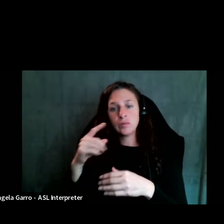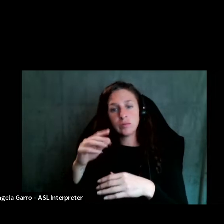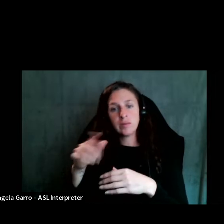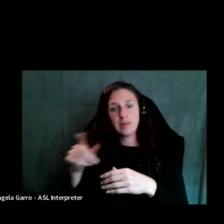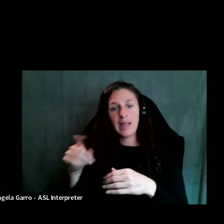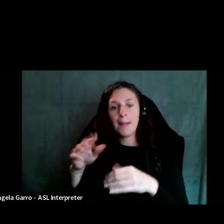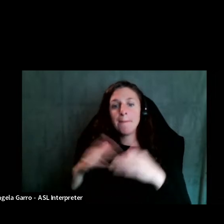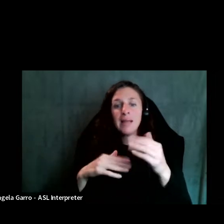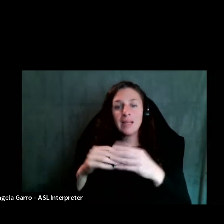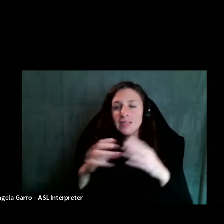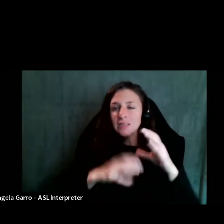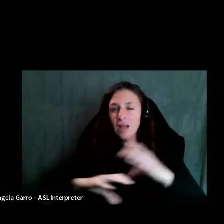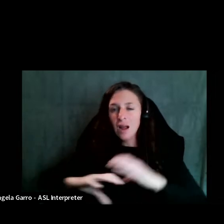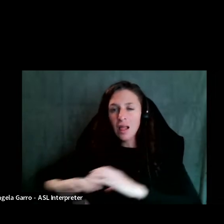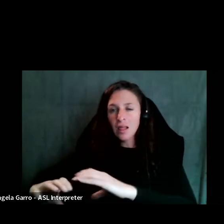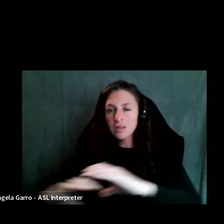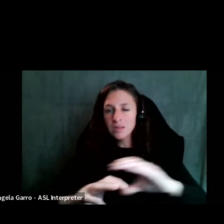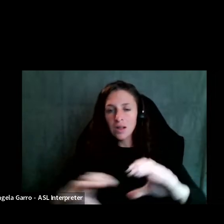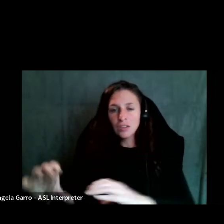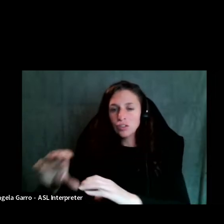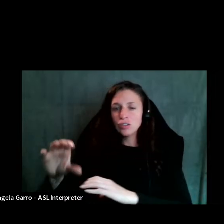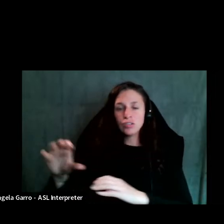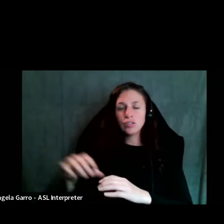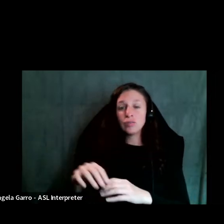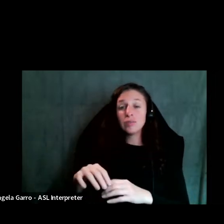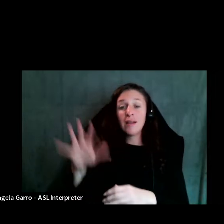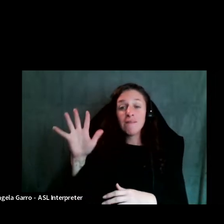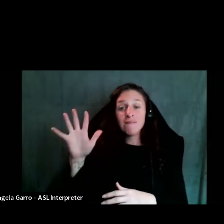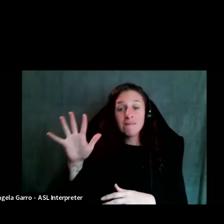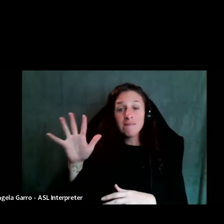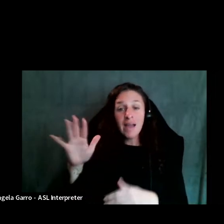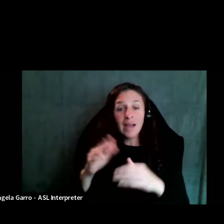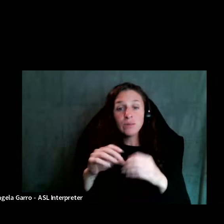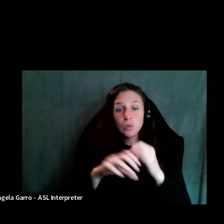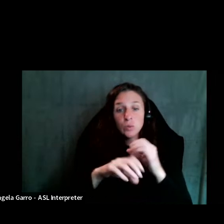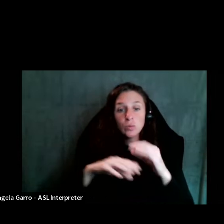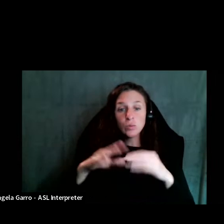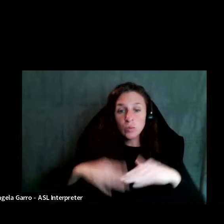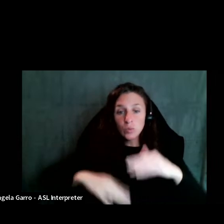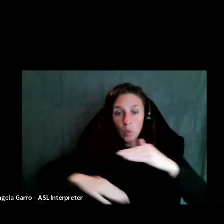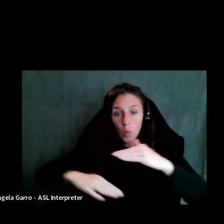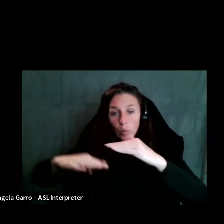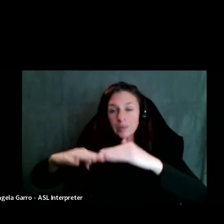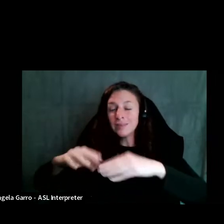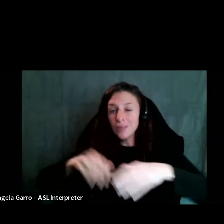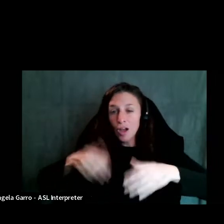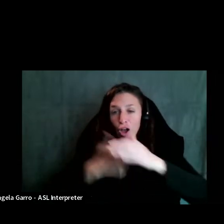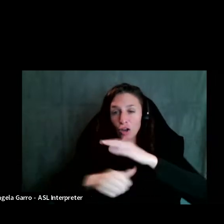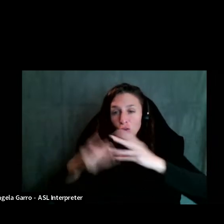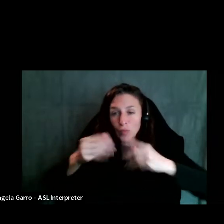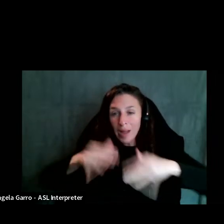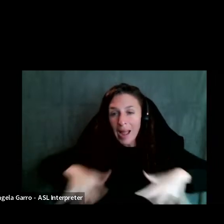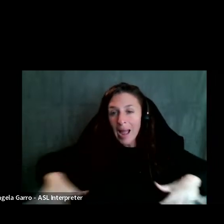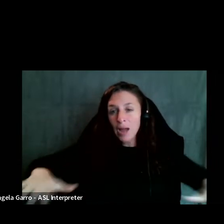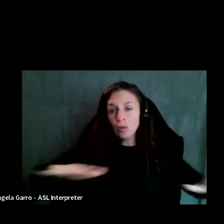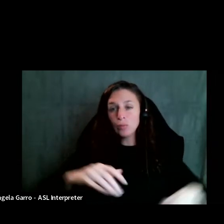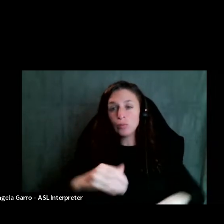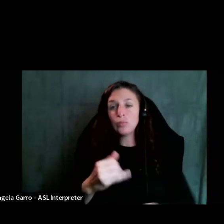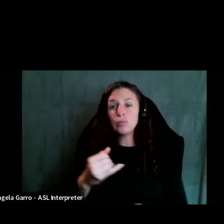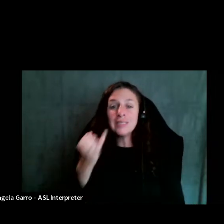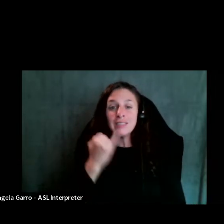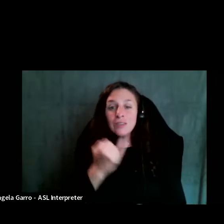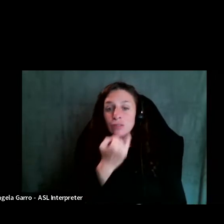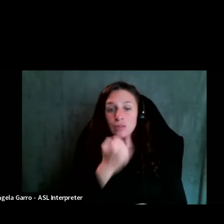of tunnels, 5-story underground of terrorist hub. They bought them munition, explosive. Israel built them pipes of